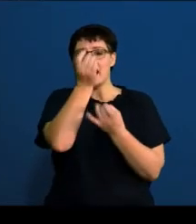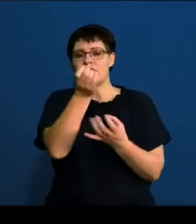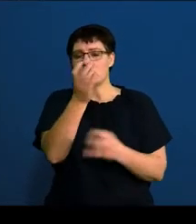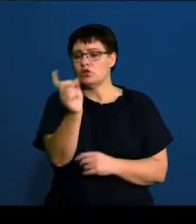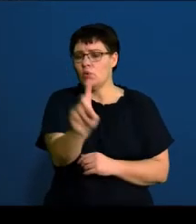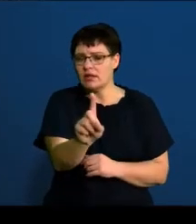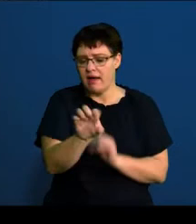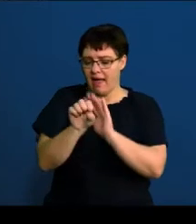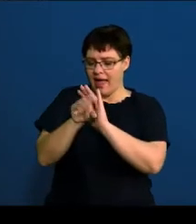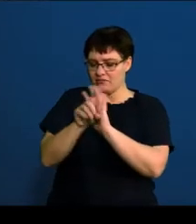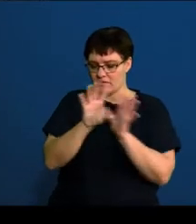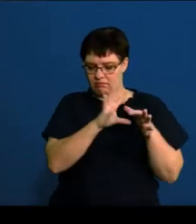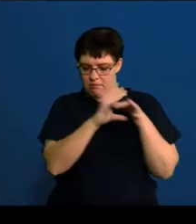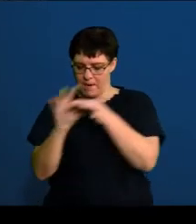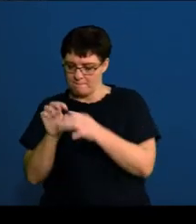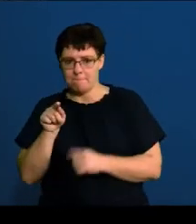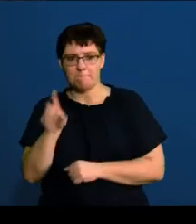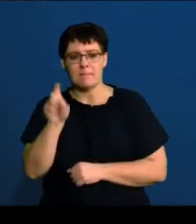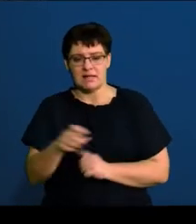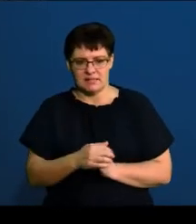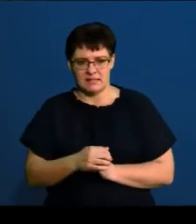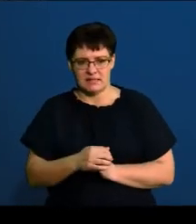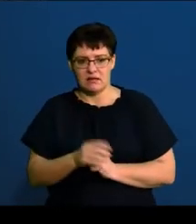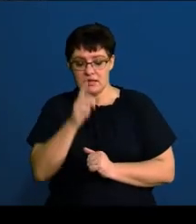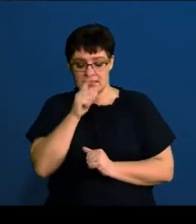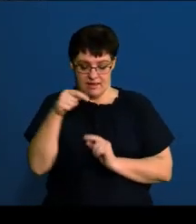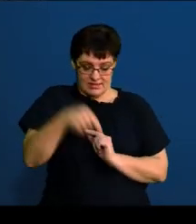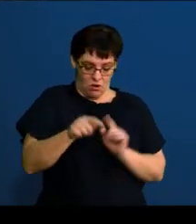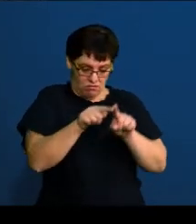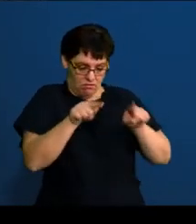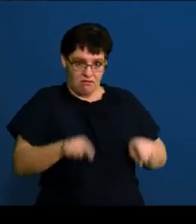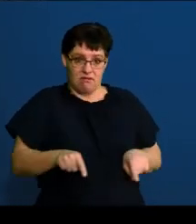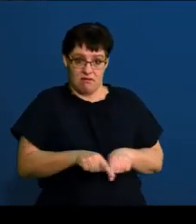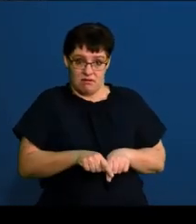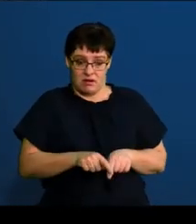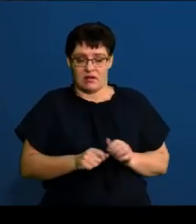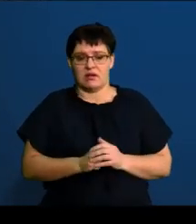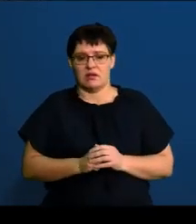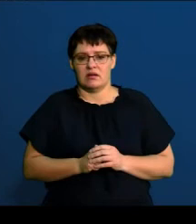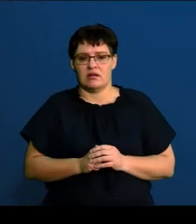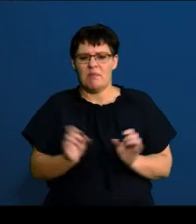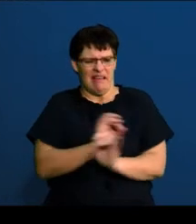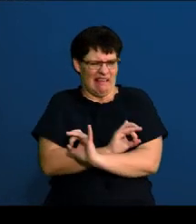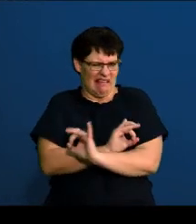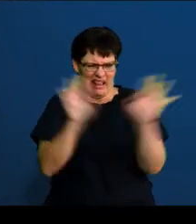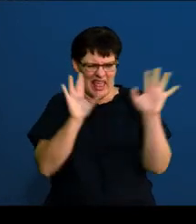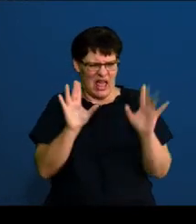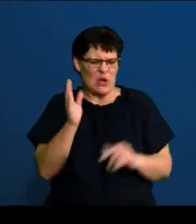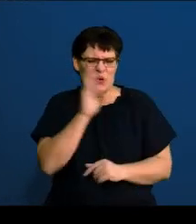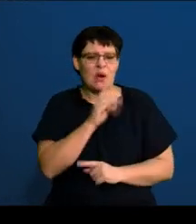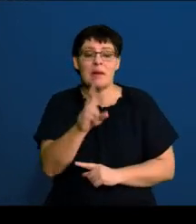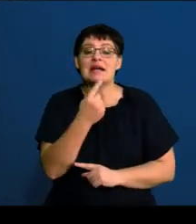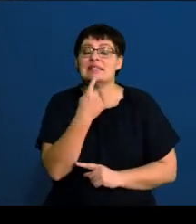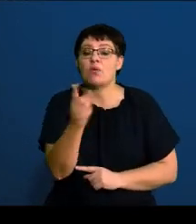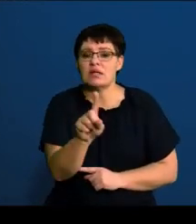our advert, and then if you go down here, it's not very clear, but here it says